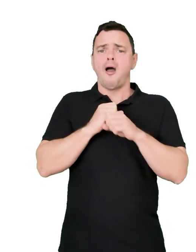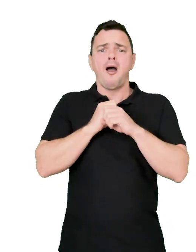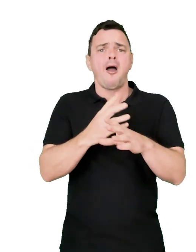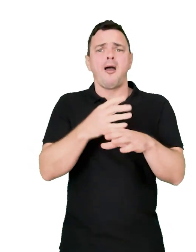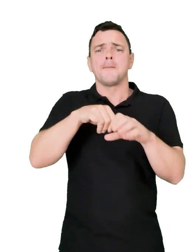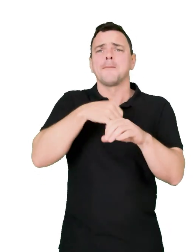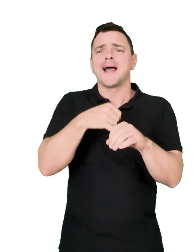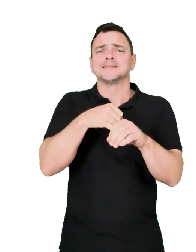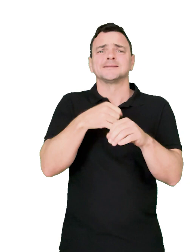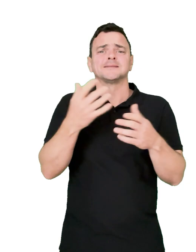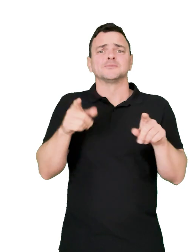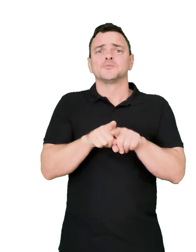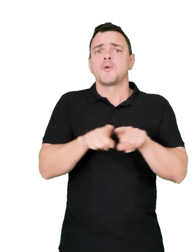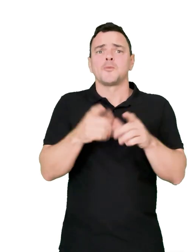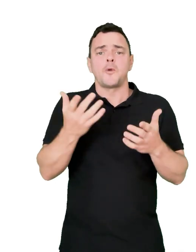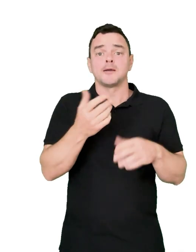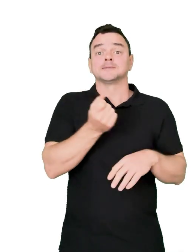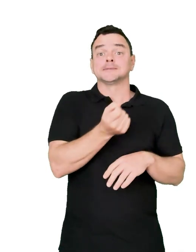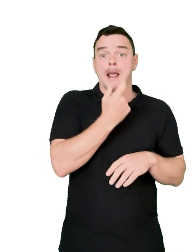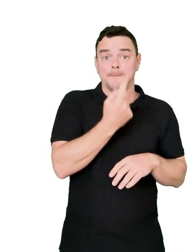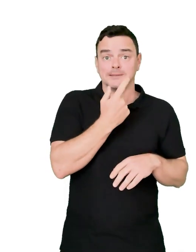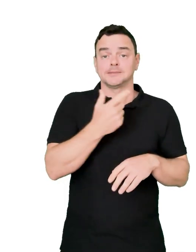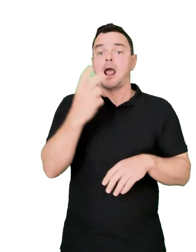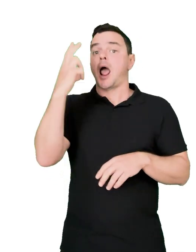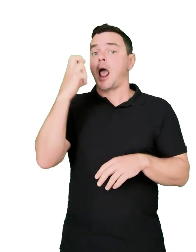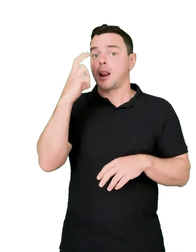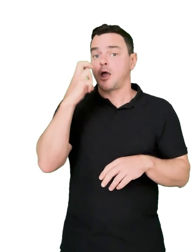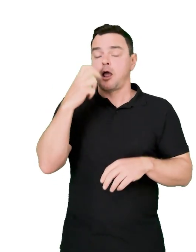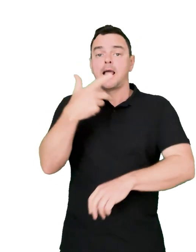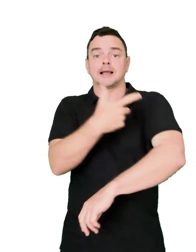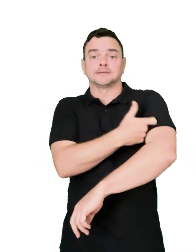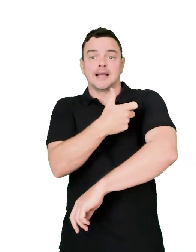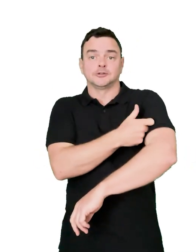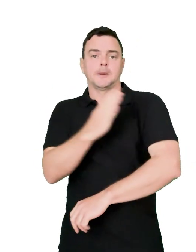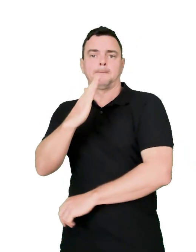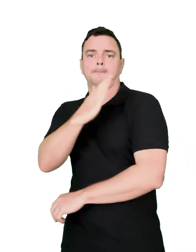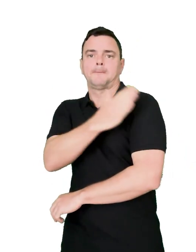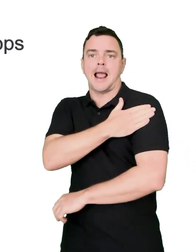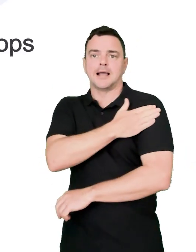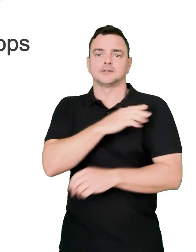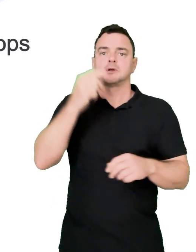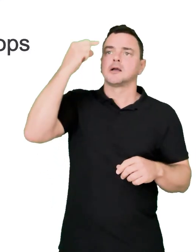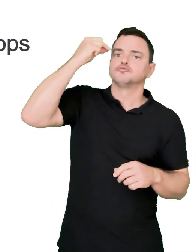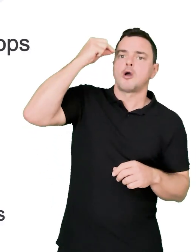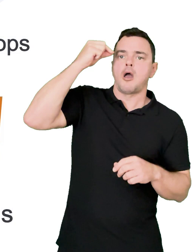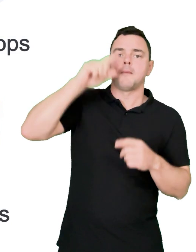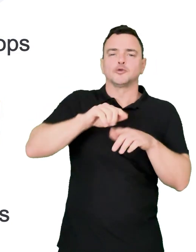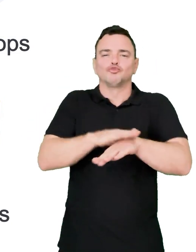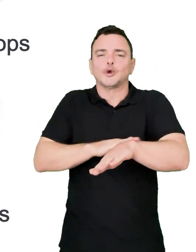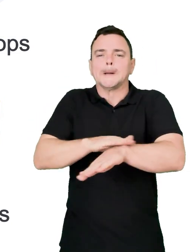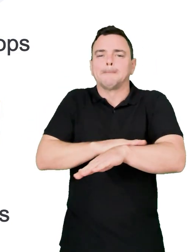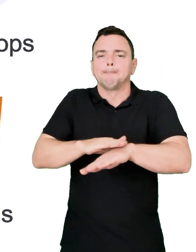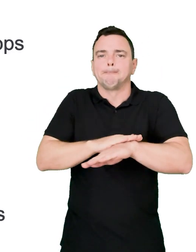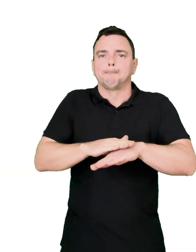include all of your medicines, such as tablets, inhalers, injections, patches, eye drops,